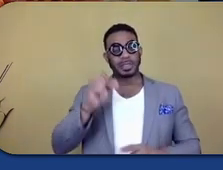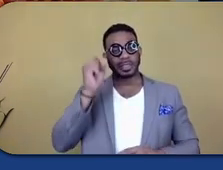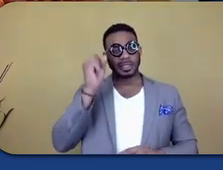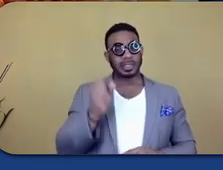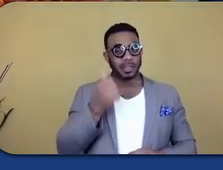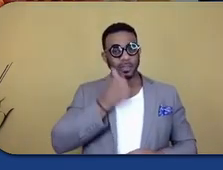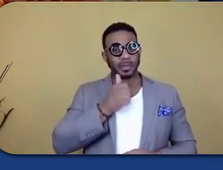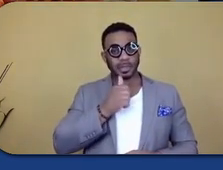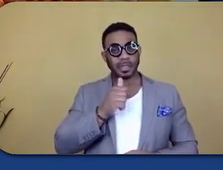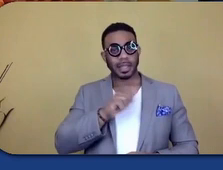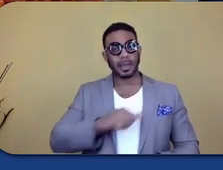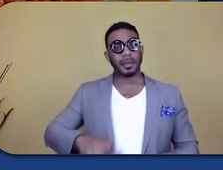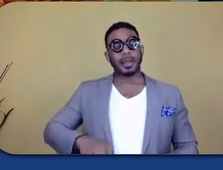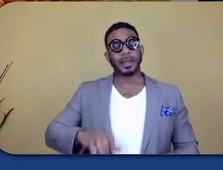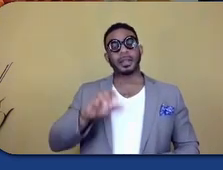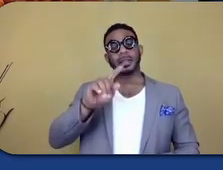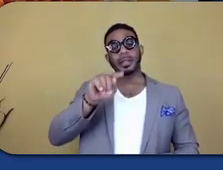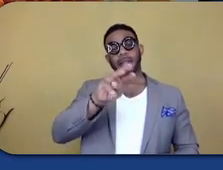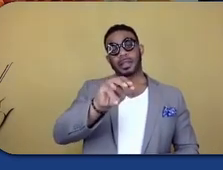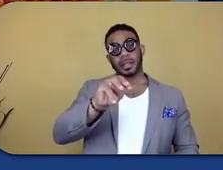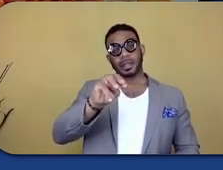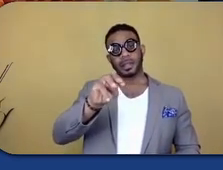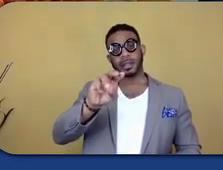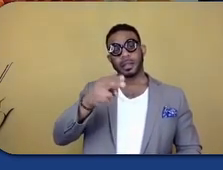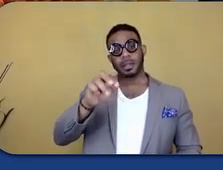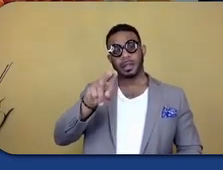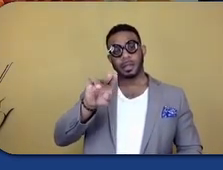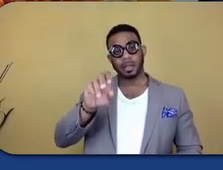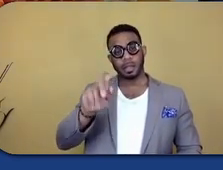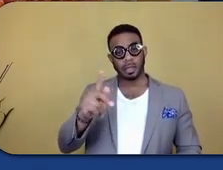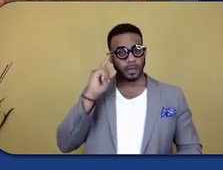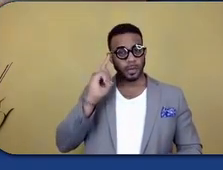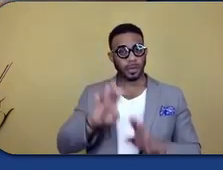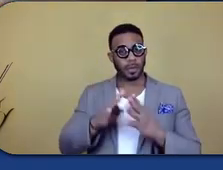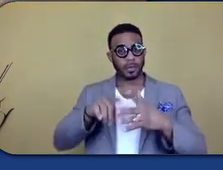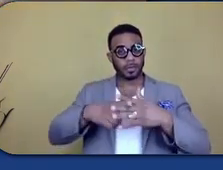Sudan, Ambassador Thon Hushek, for opening remarks.